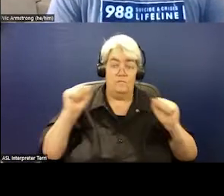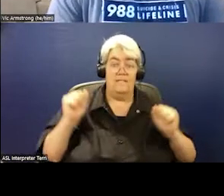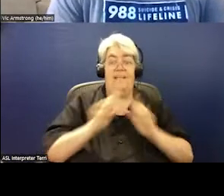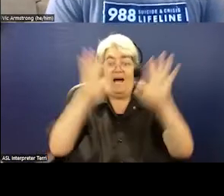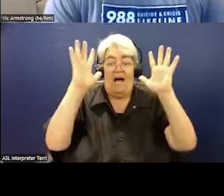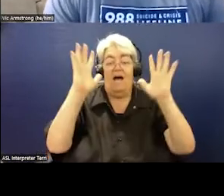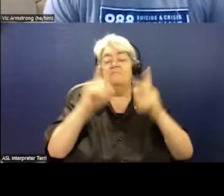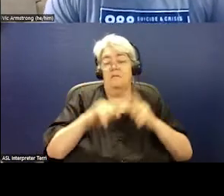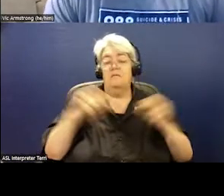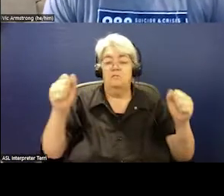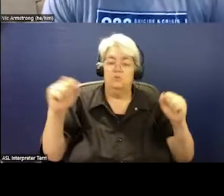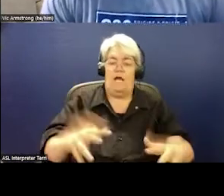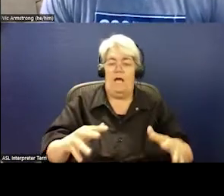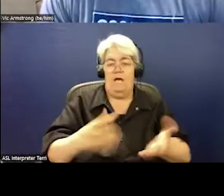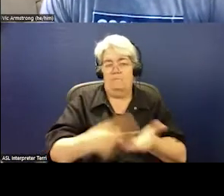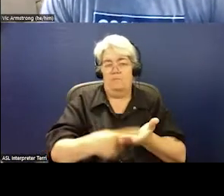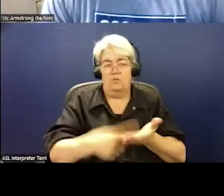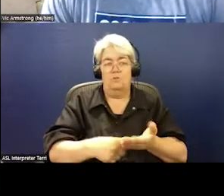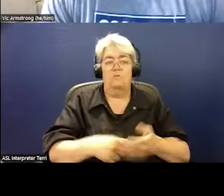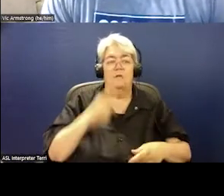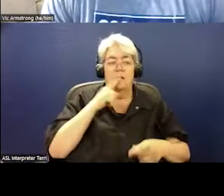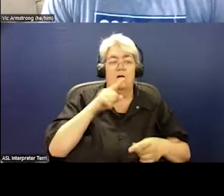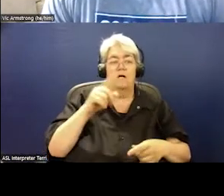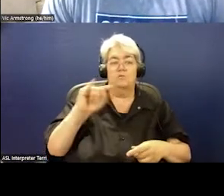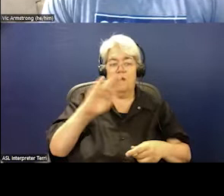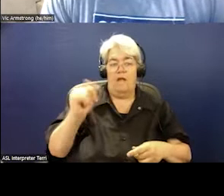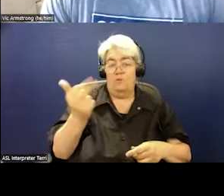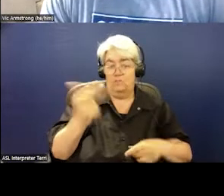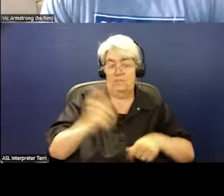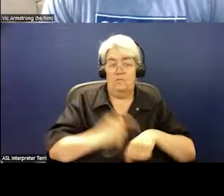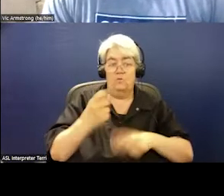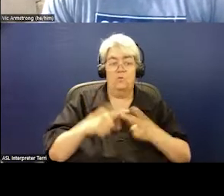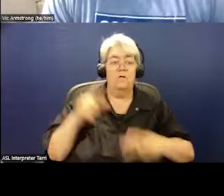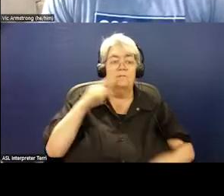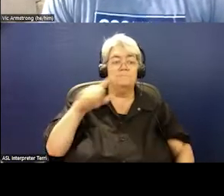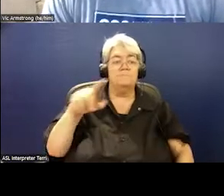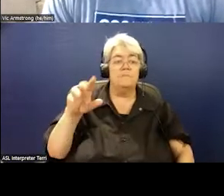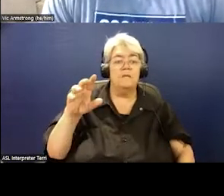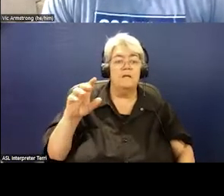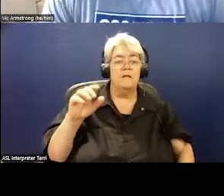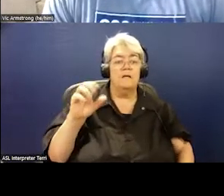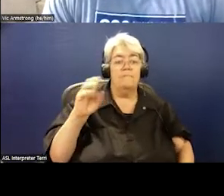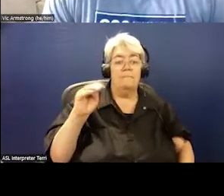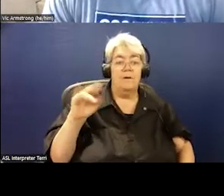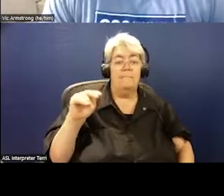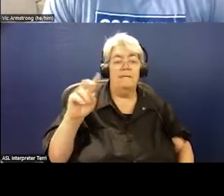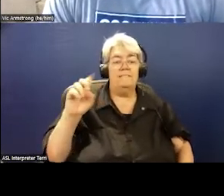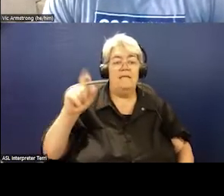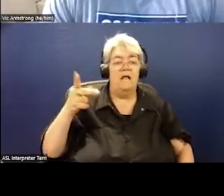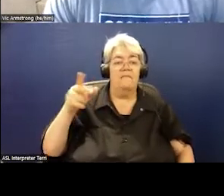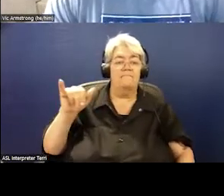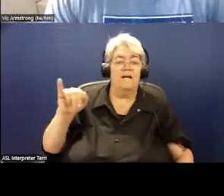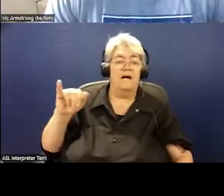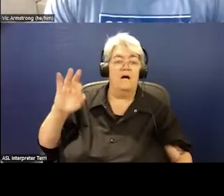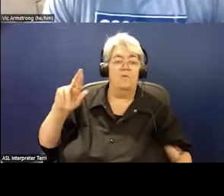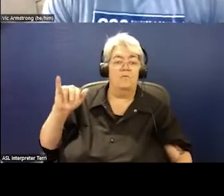will feature a presentation by Dr. Miriam Delphine Rittman, our Assistant Secretary for Mental Health and Substance Use, and that will